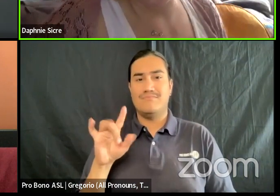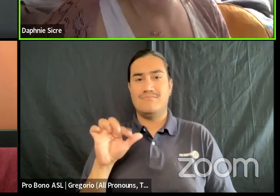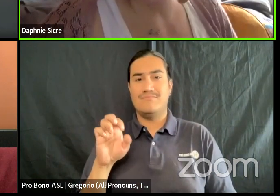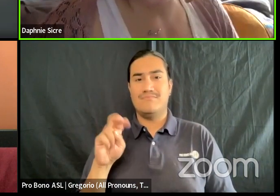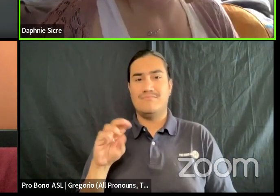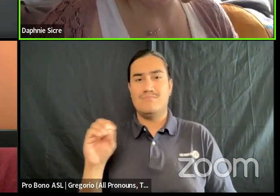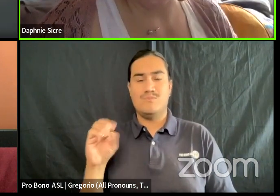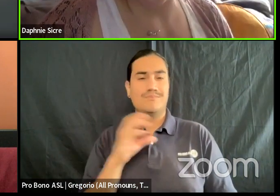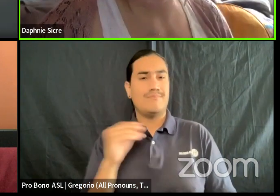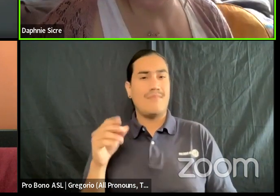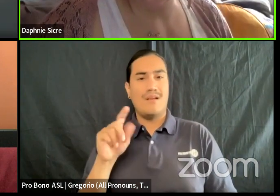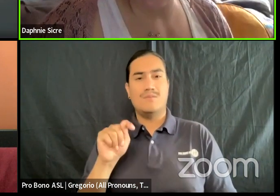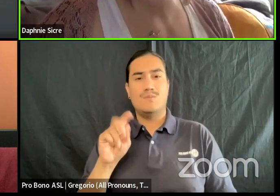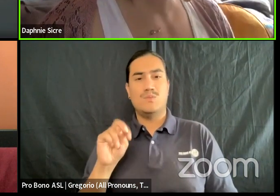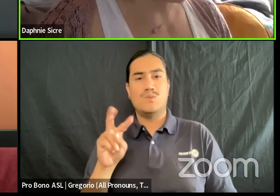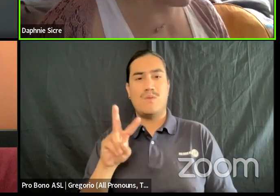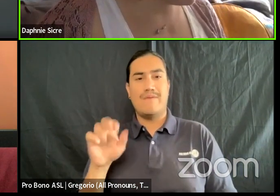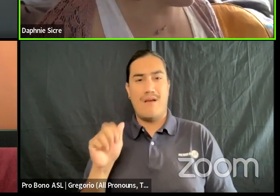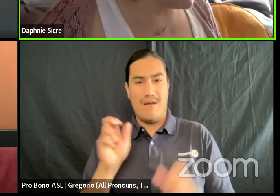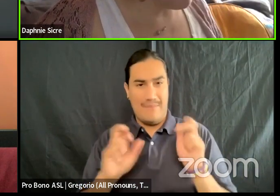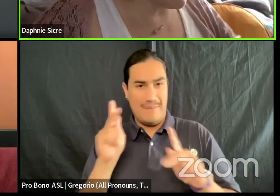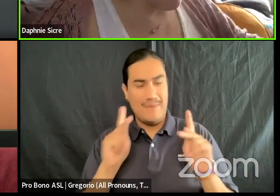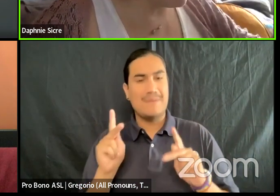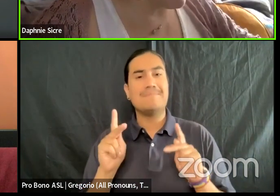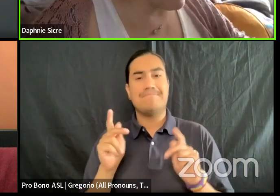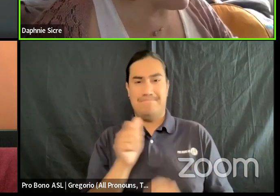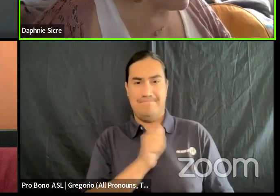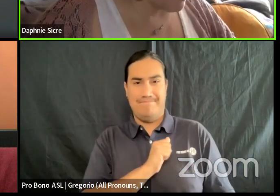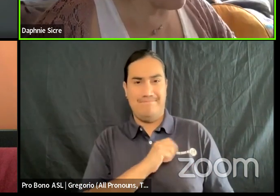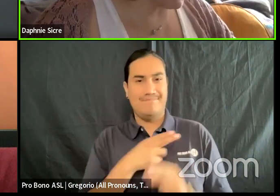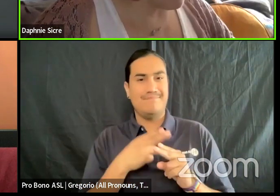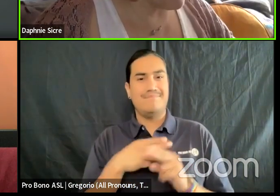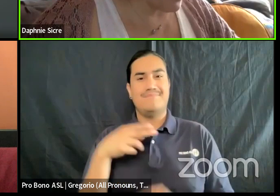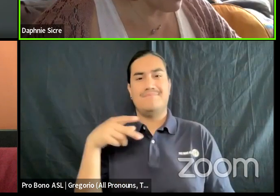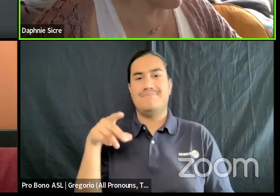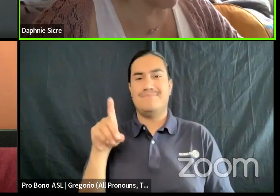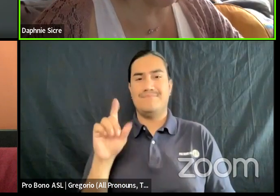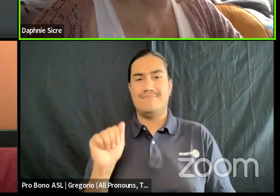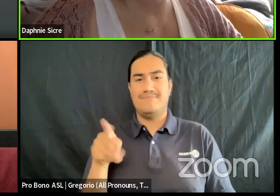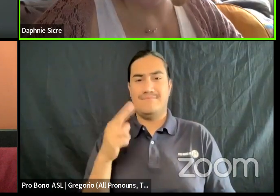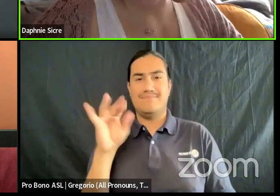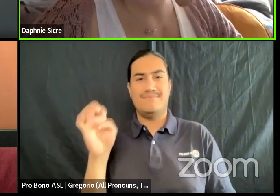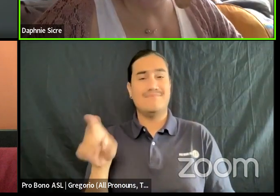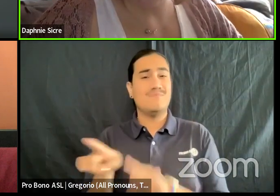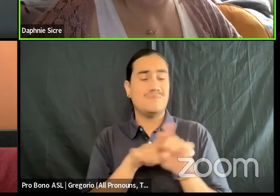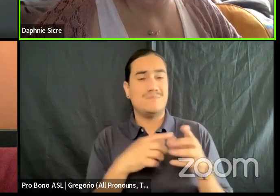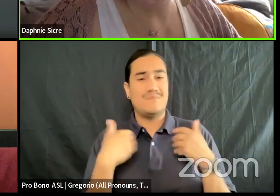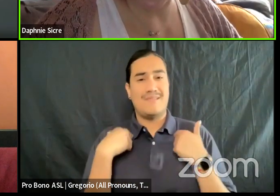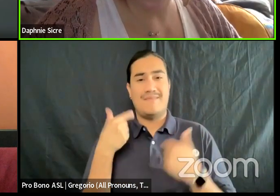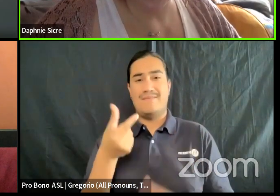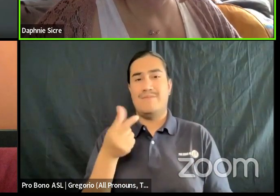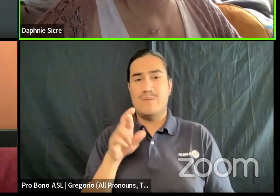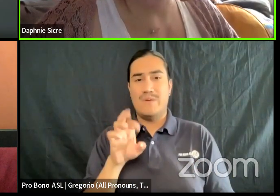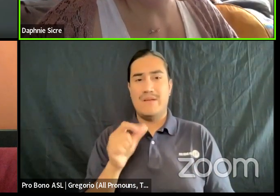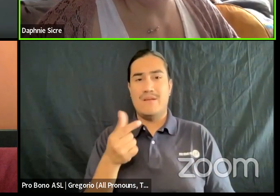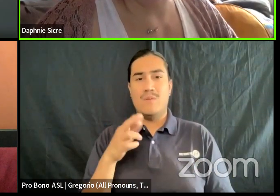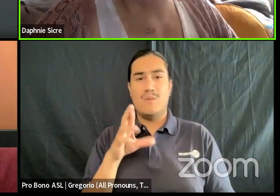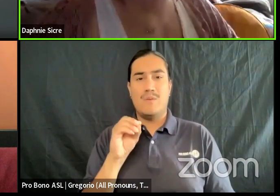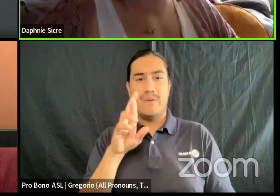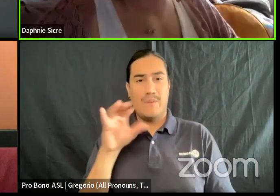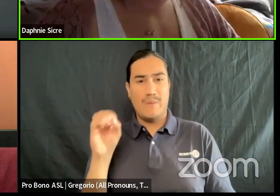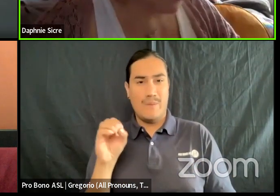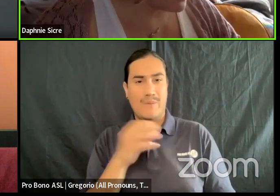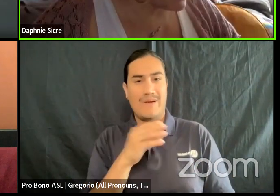Los Angeles, and I'm Daphnie Sicre. I also want to acknowledge that we have Gregorio and Naomi who are going to be doing our